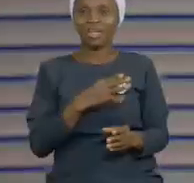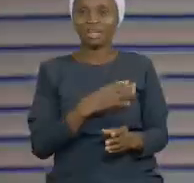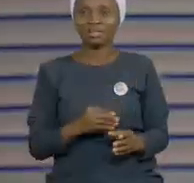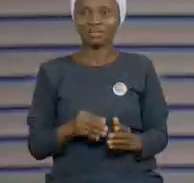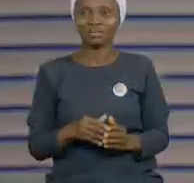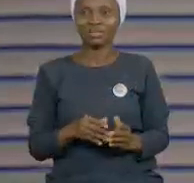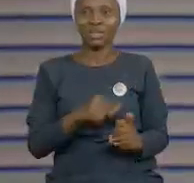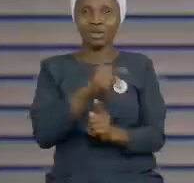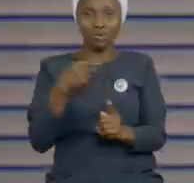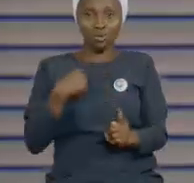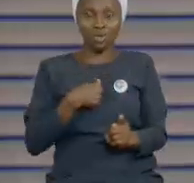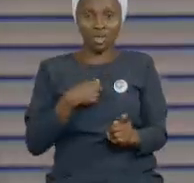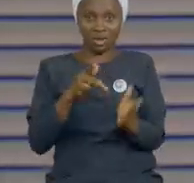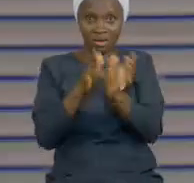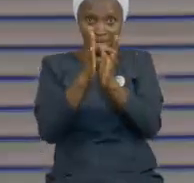inside us,